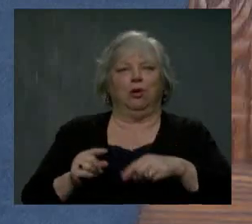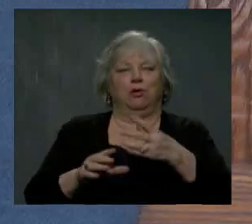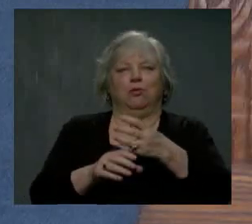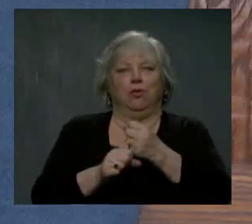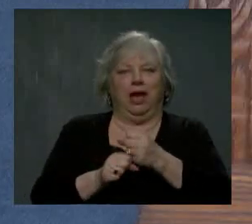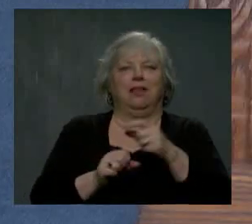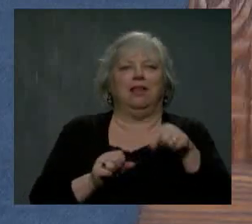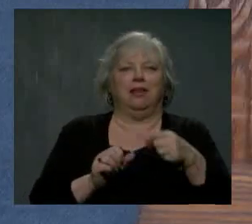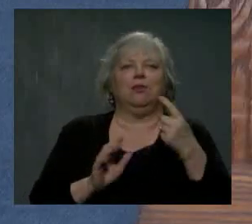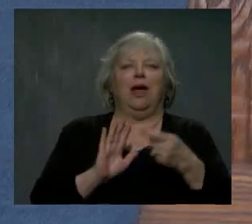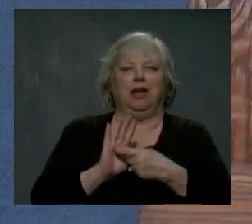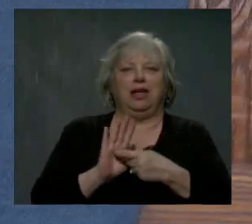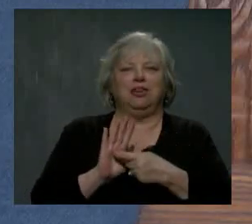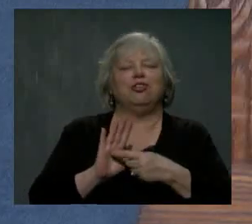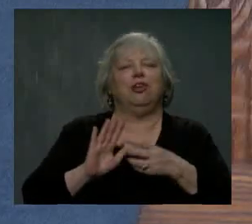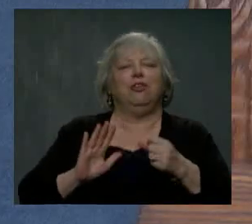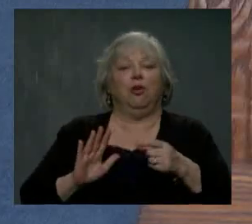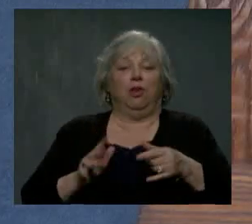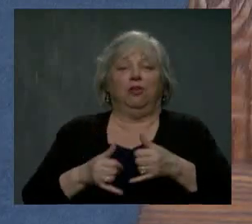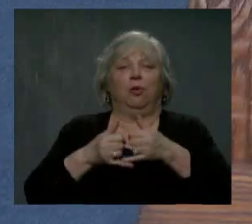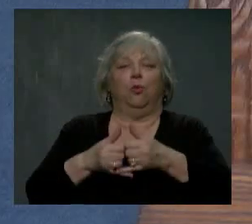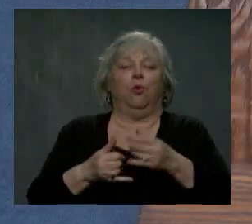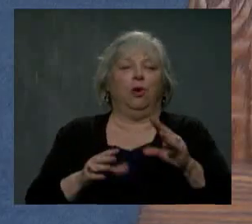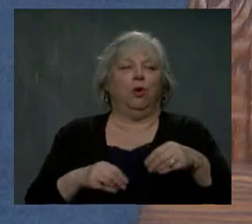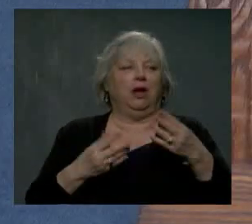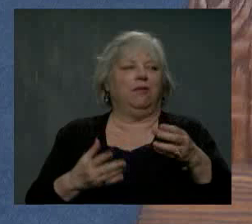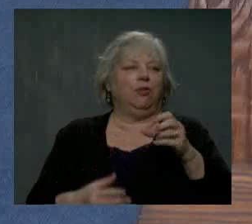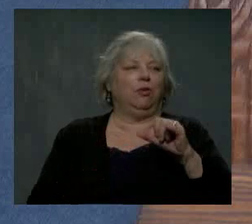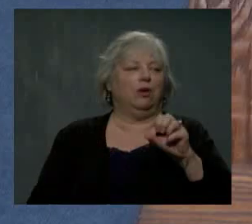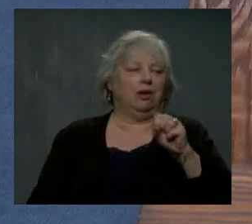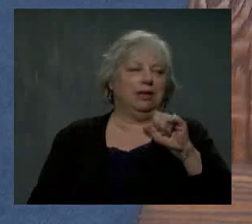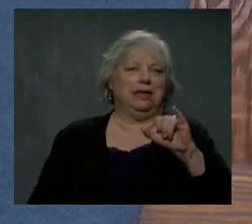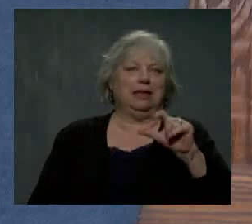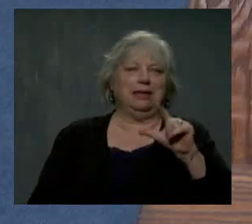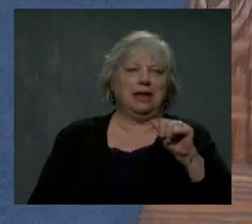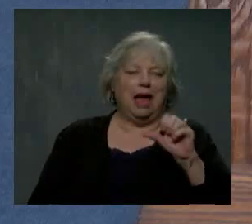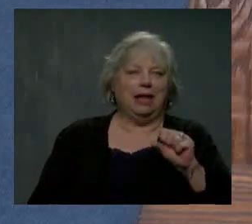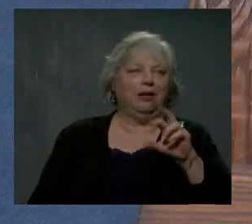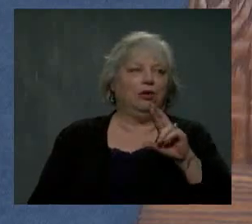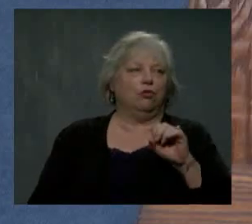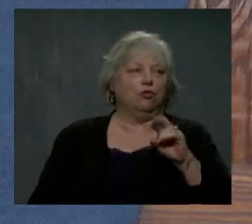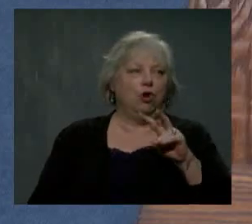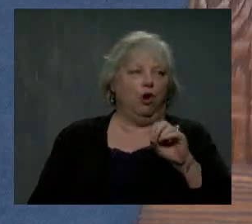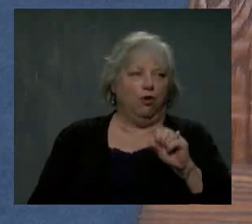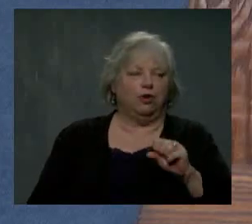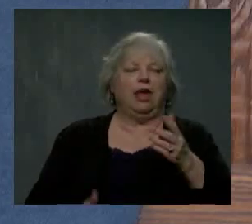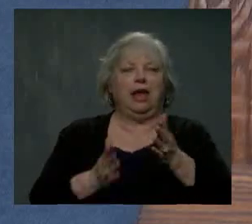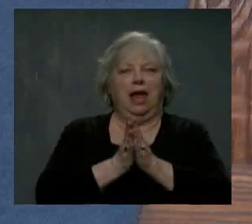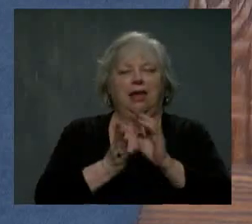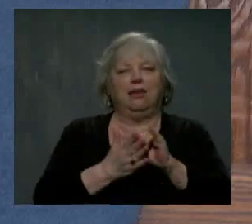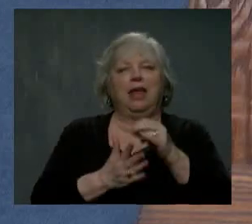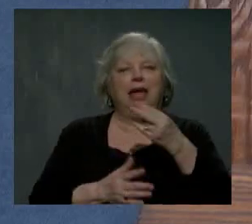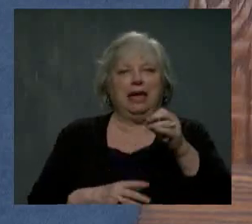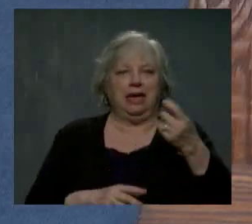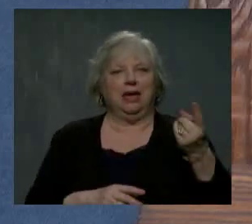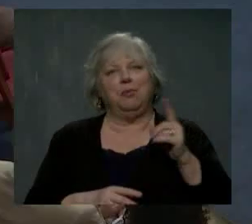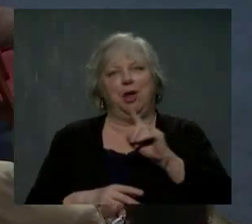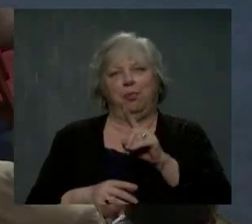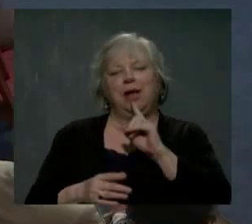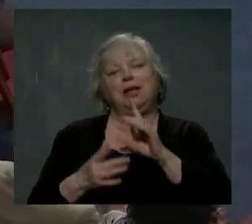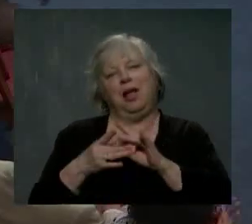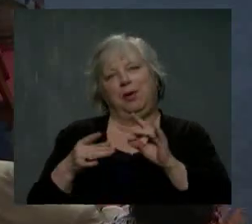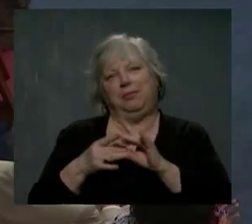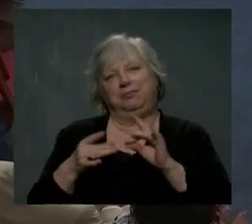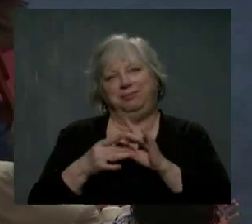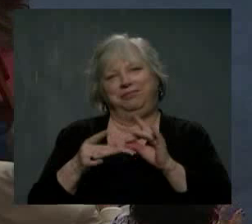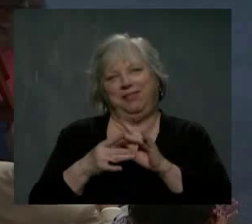recognition. So I want to present this award to Silas Rofe and ask that he come up and say a few words.